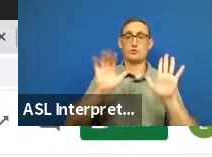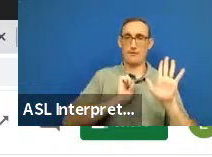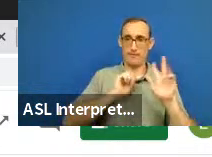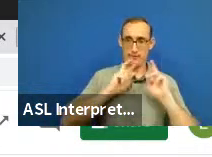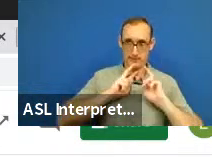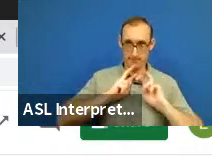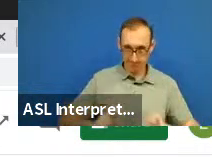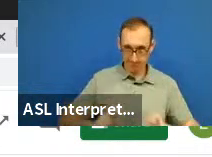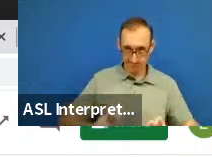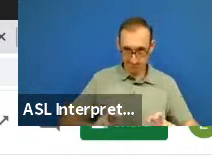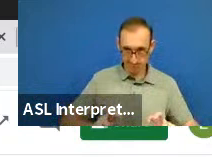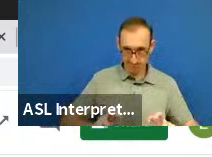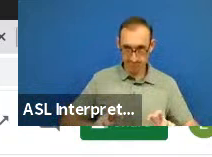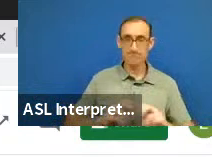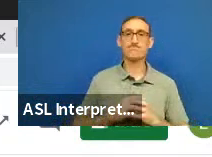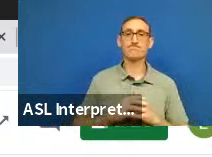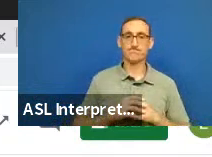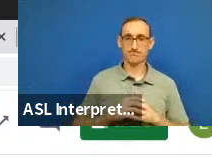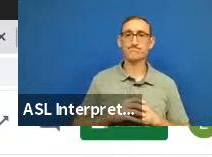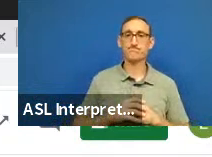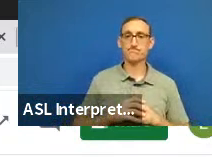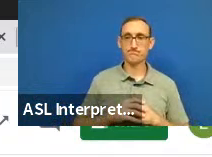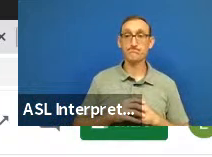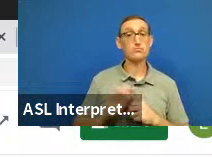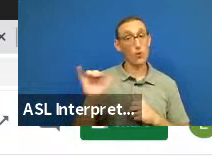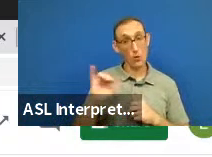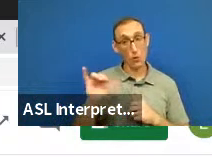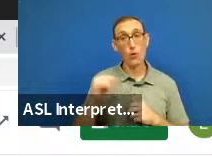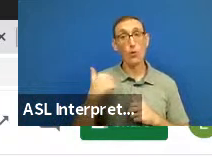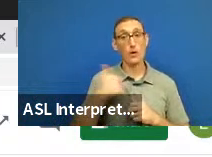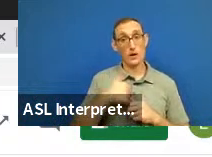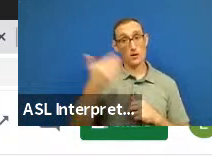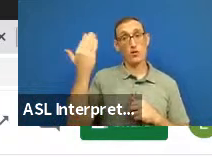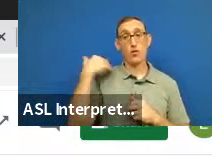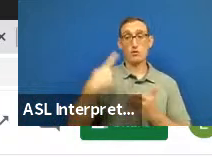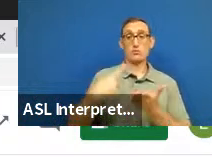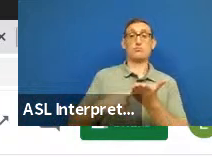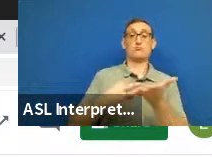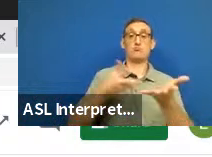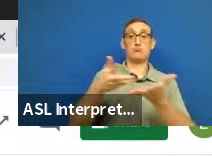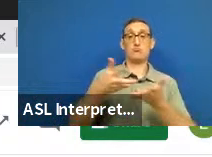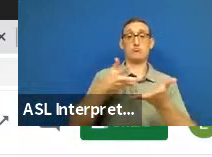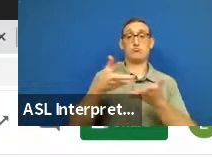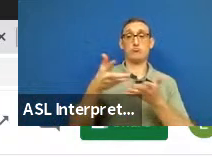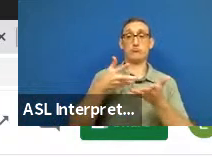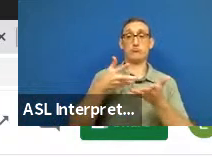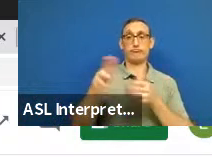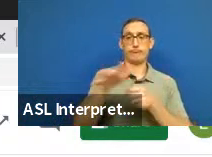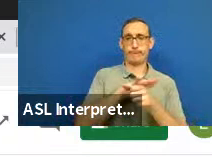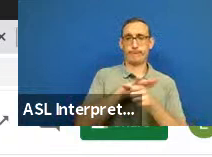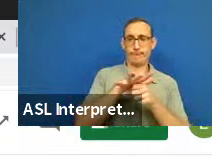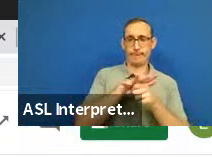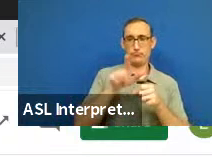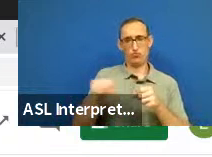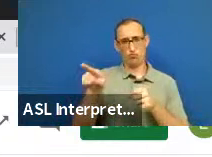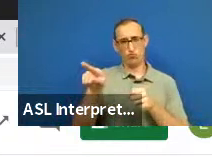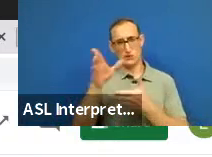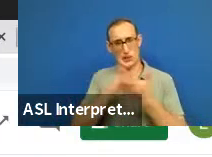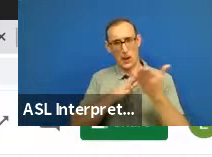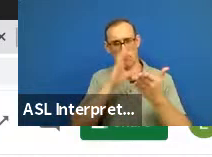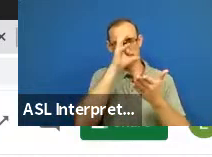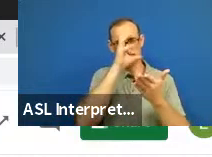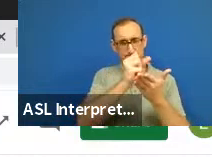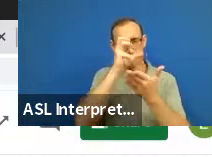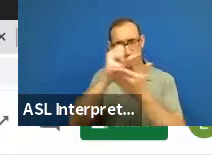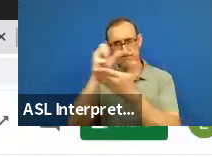have also talked before about just some areas of interest as it relates to professional development. And